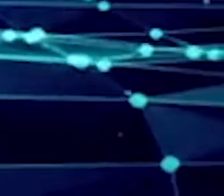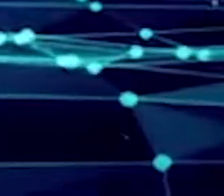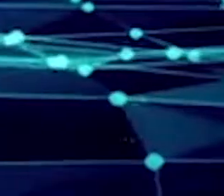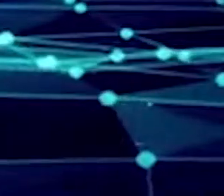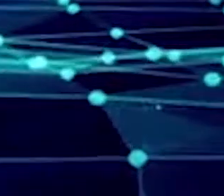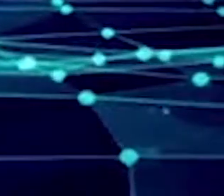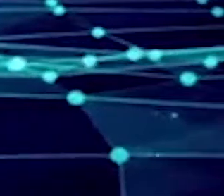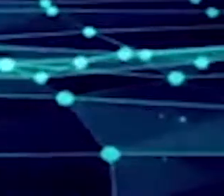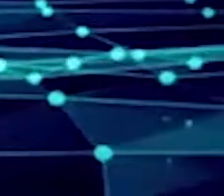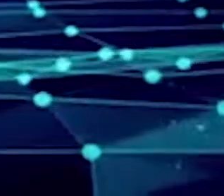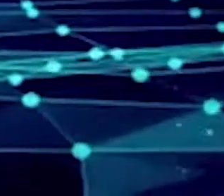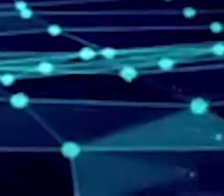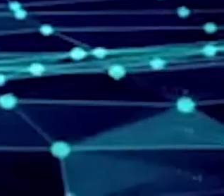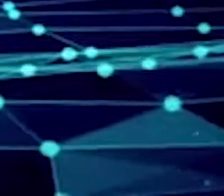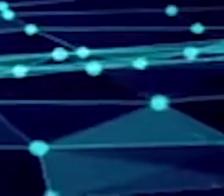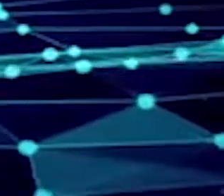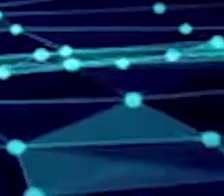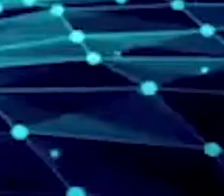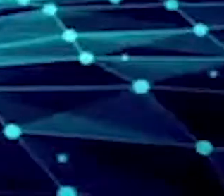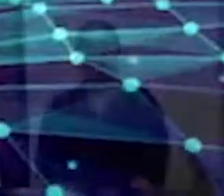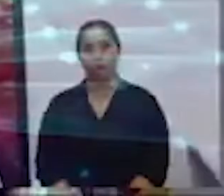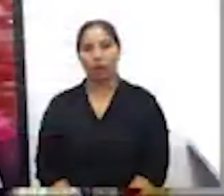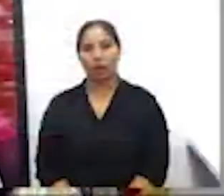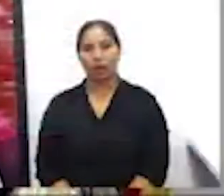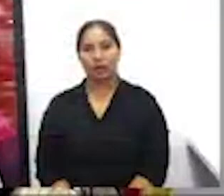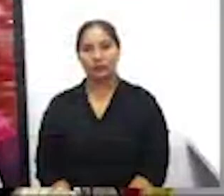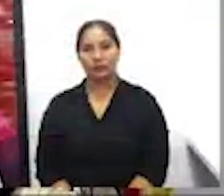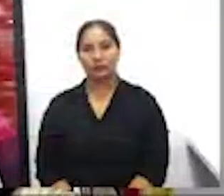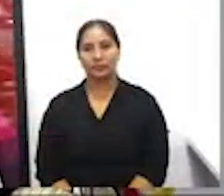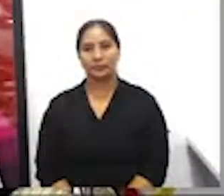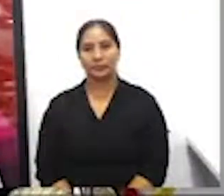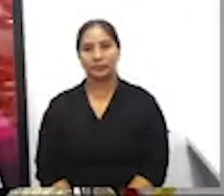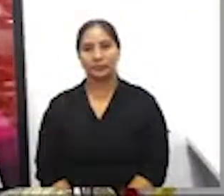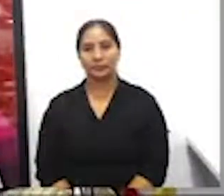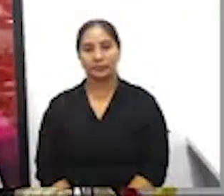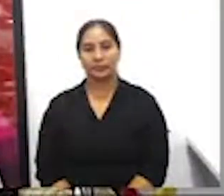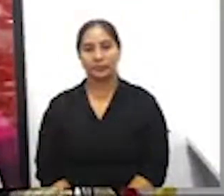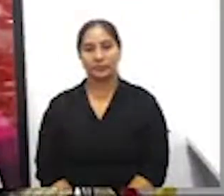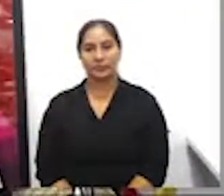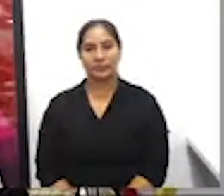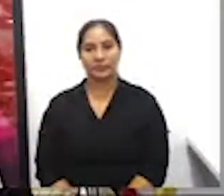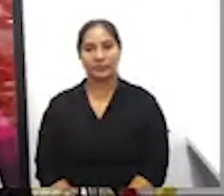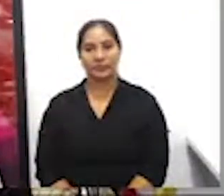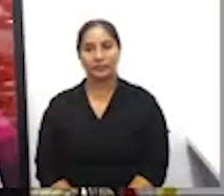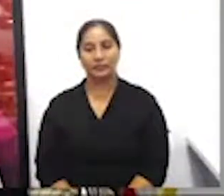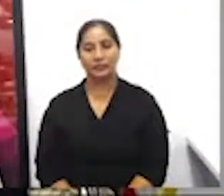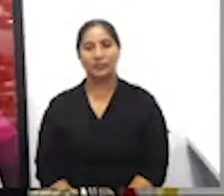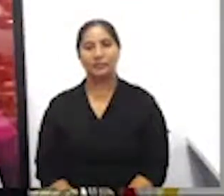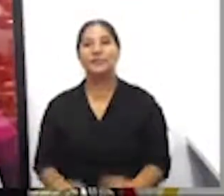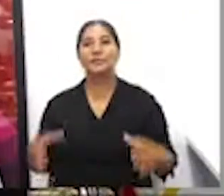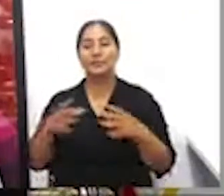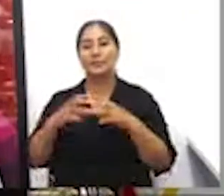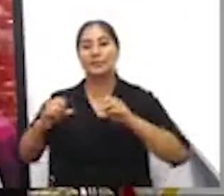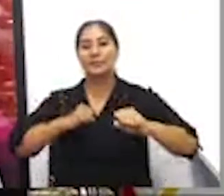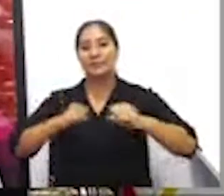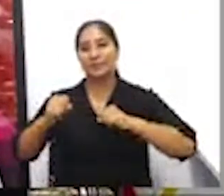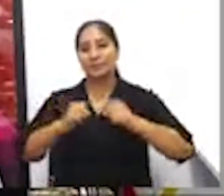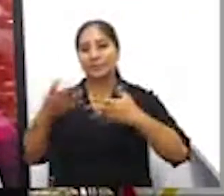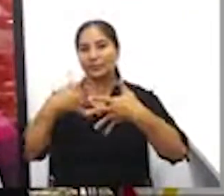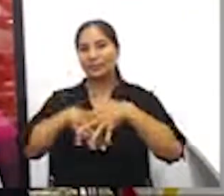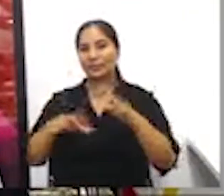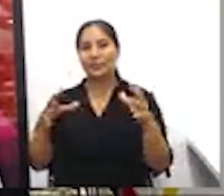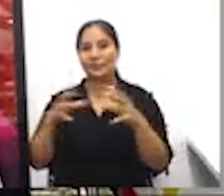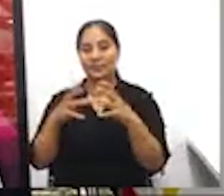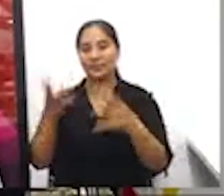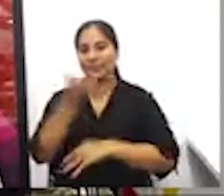We are very honored to welcome you on the stage today. And as you see, there are many youth who are joining us right now in this room. And